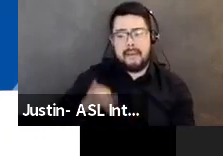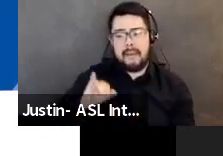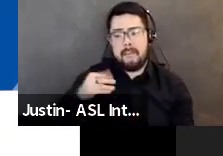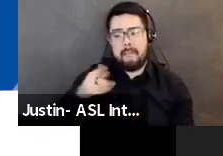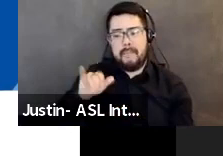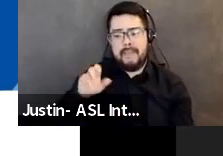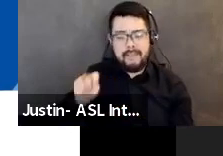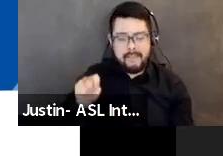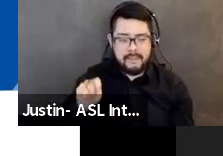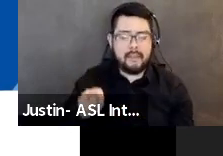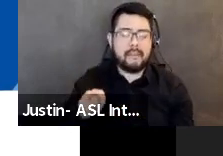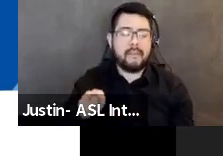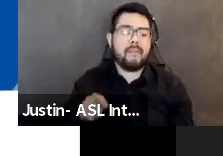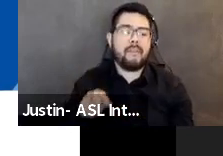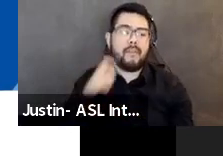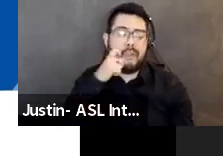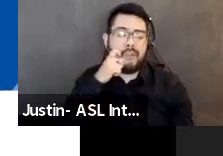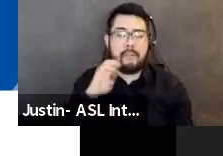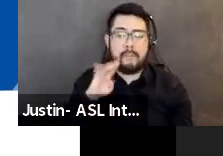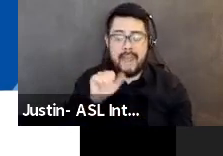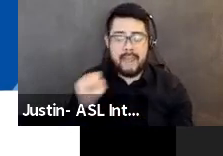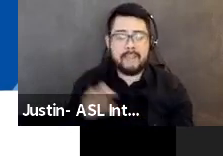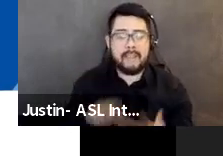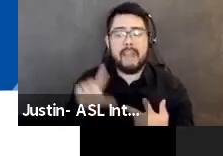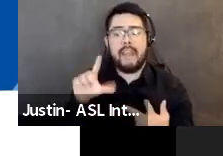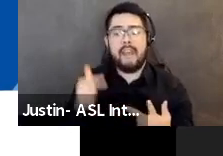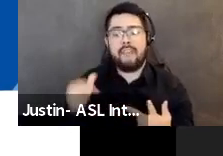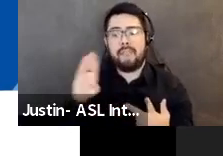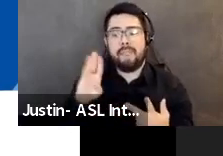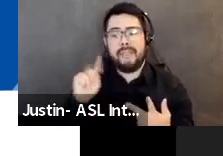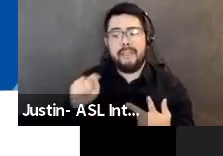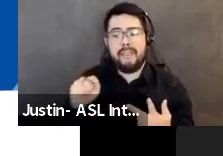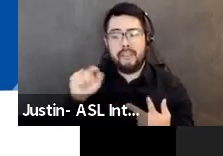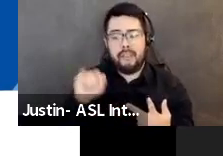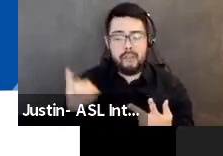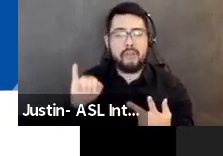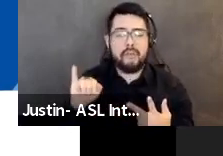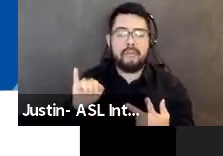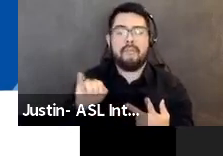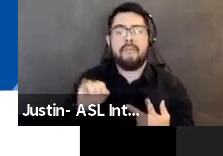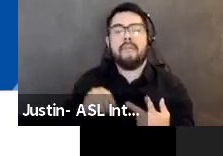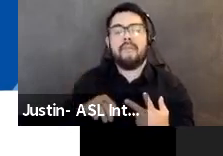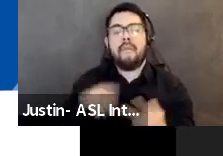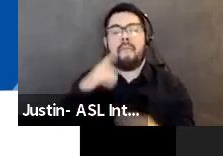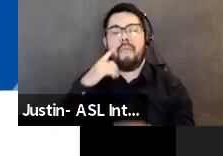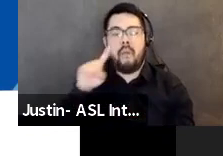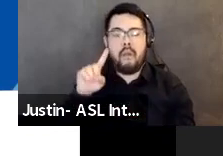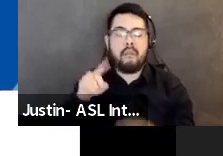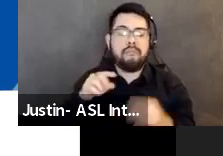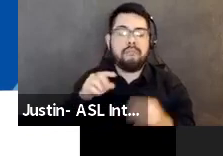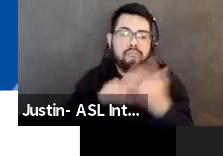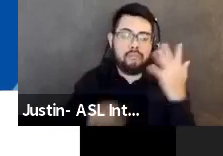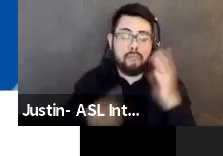lgbt awareness and associated policies uh office of diverse learners support and services